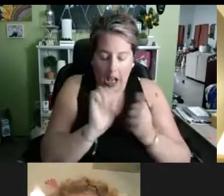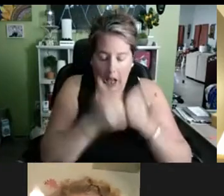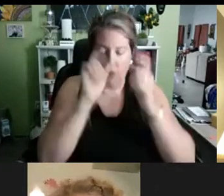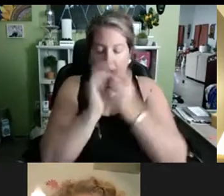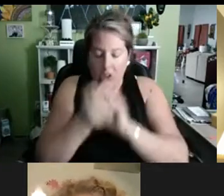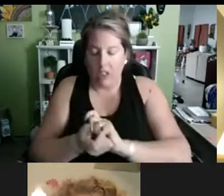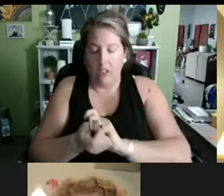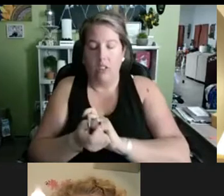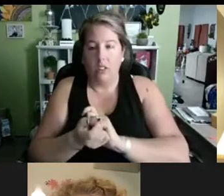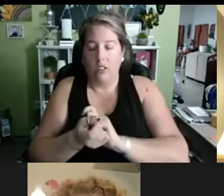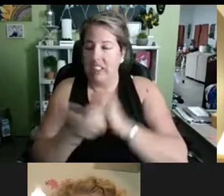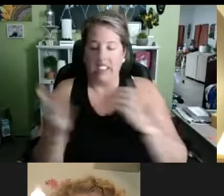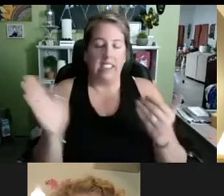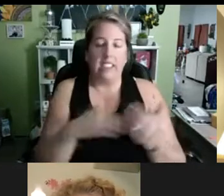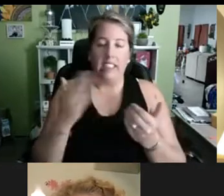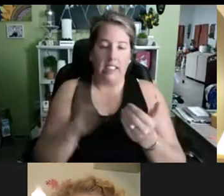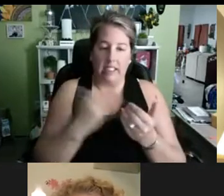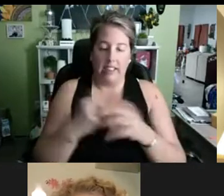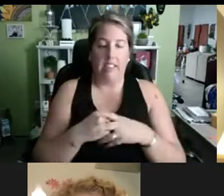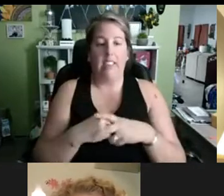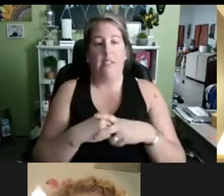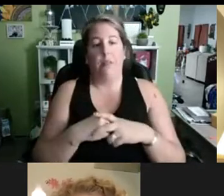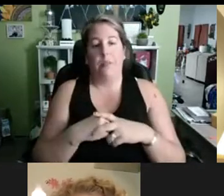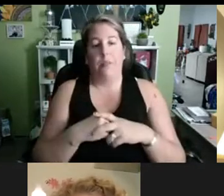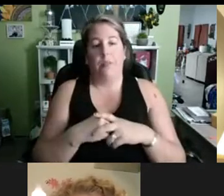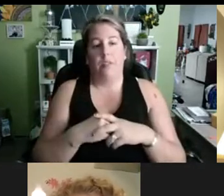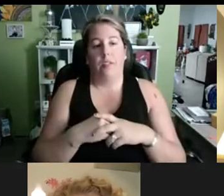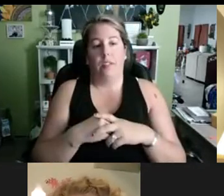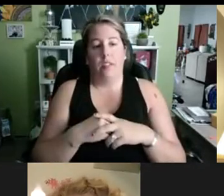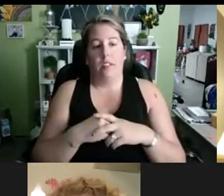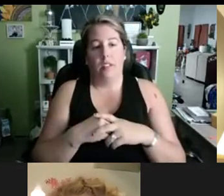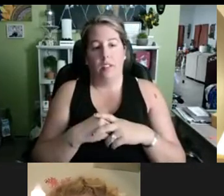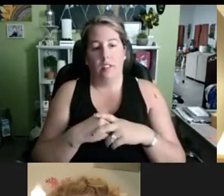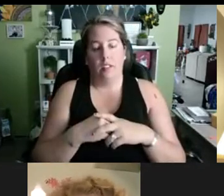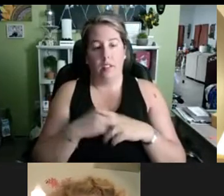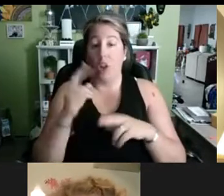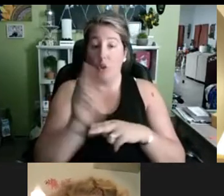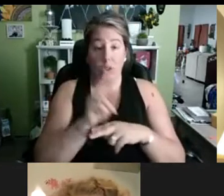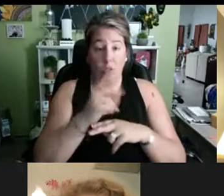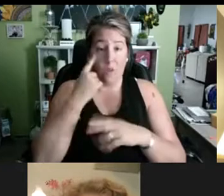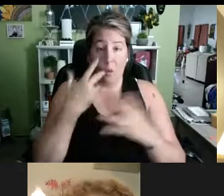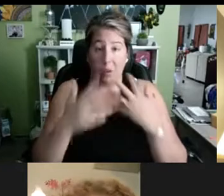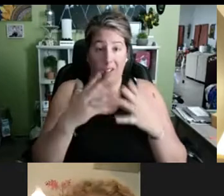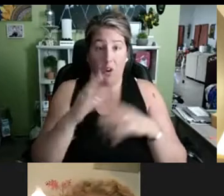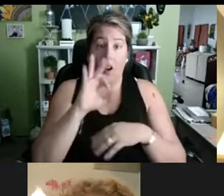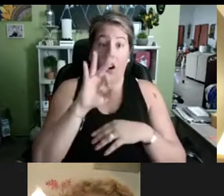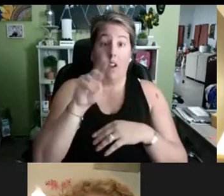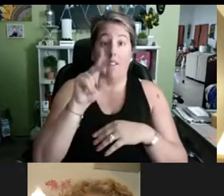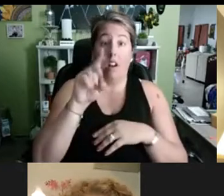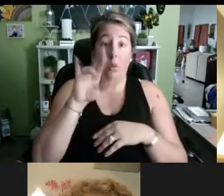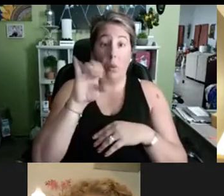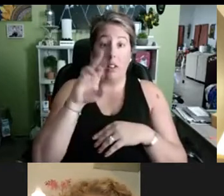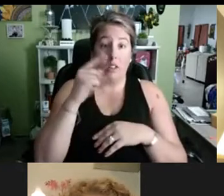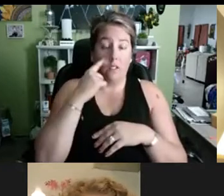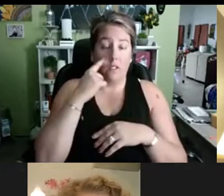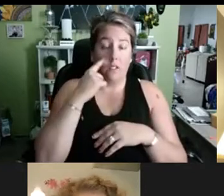the level of versatility that it could have, in that you could use it for whatever, like I'm doing a fundraiser at the end of November, beginning